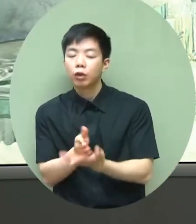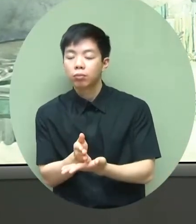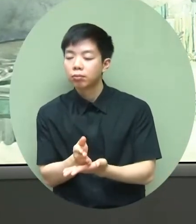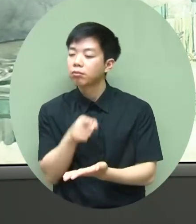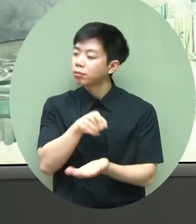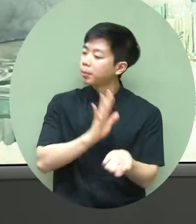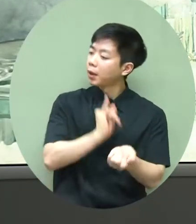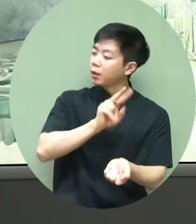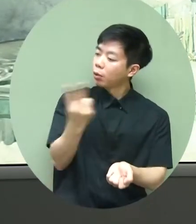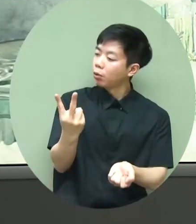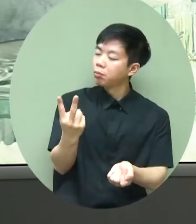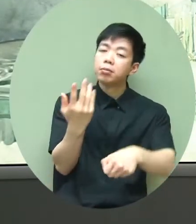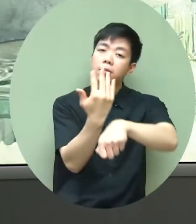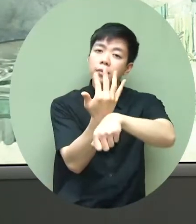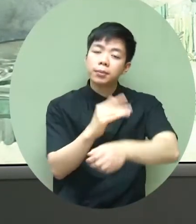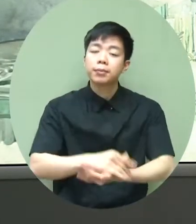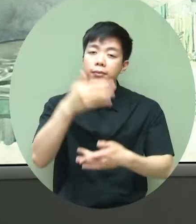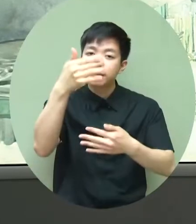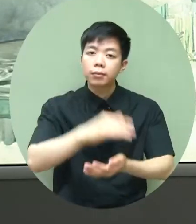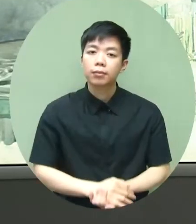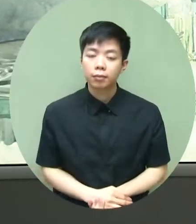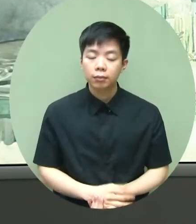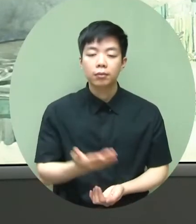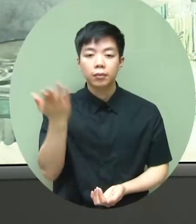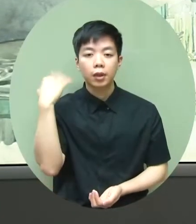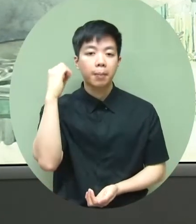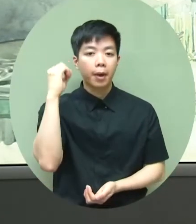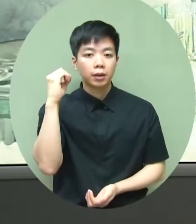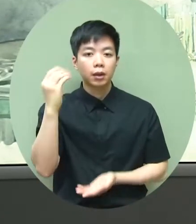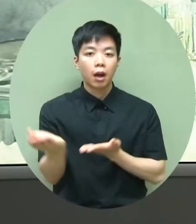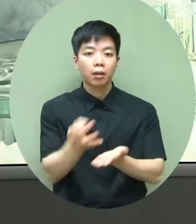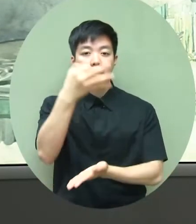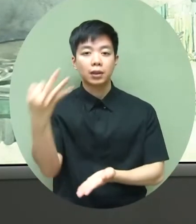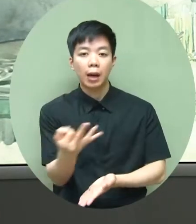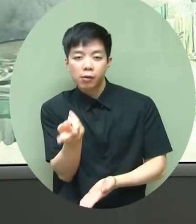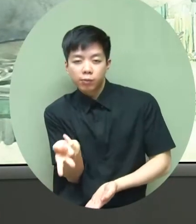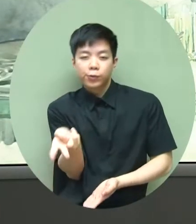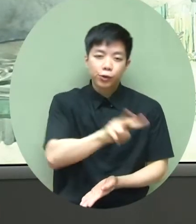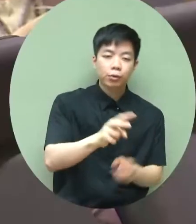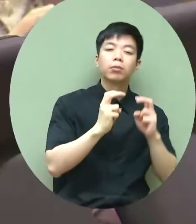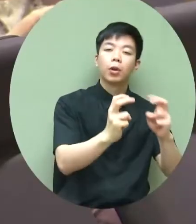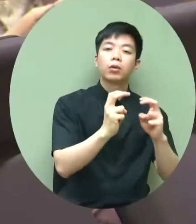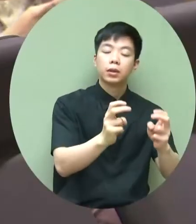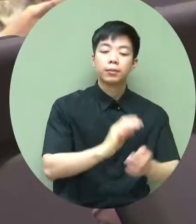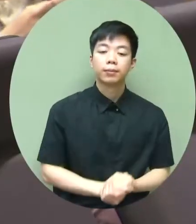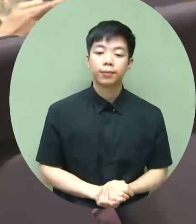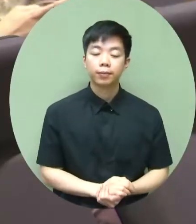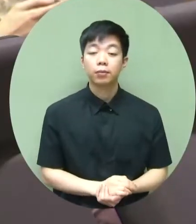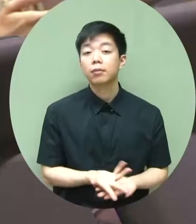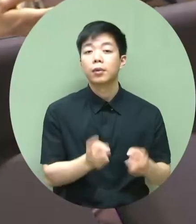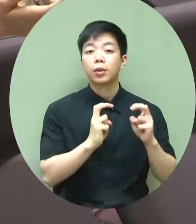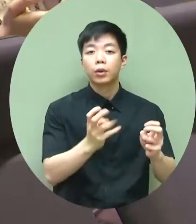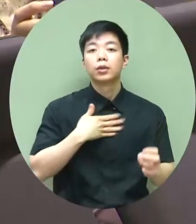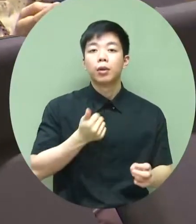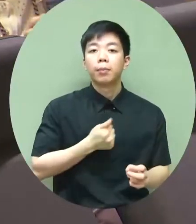a different fares. So do you have a timetable to resolve that? And we're told that 230,000